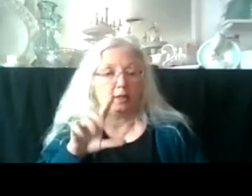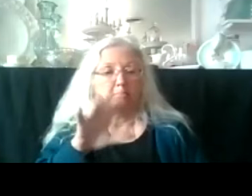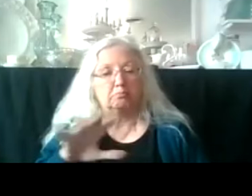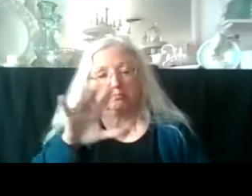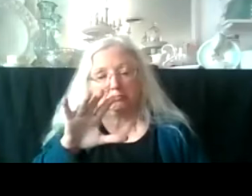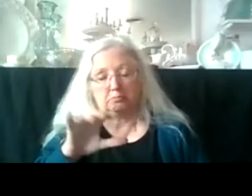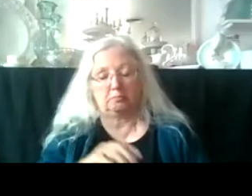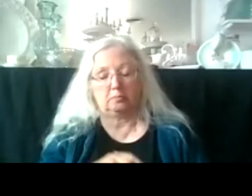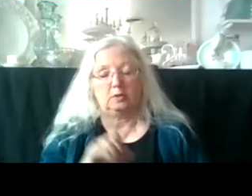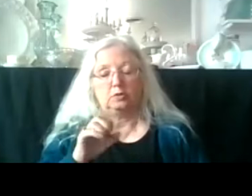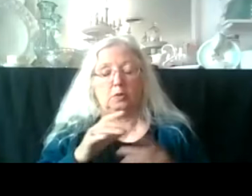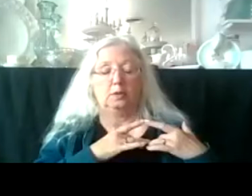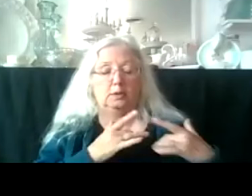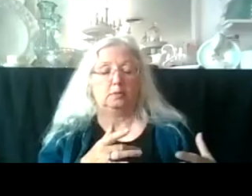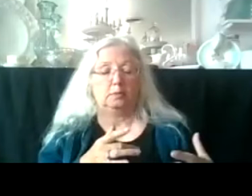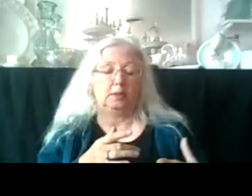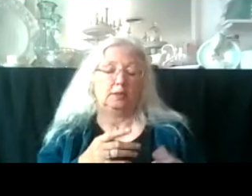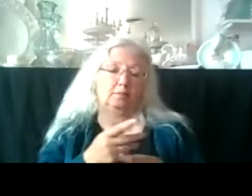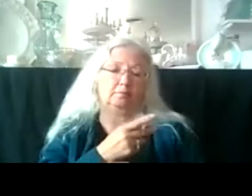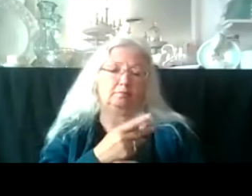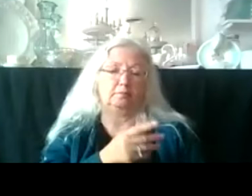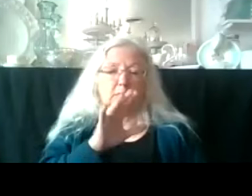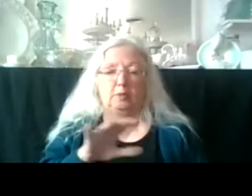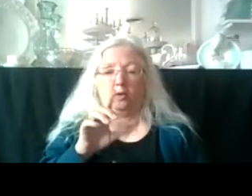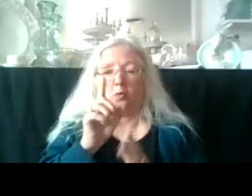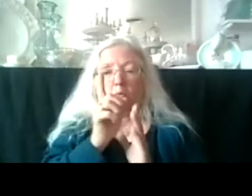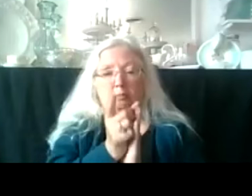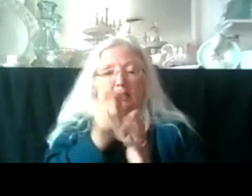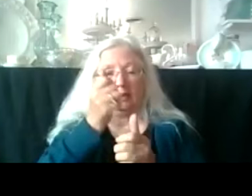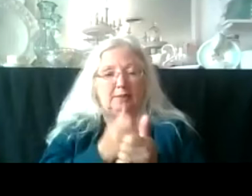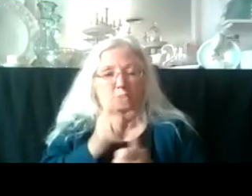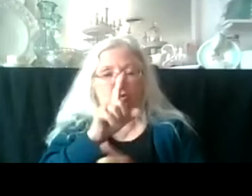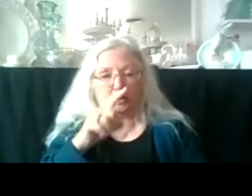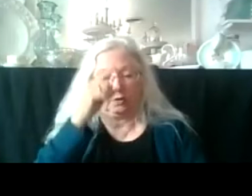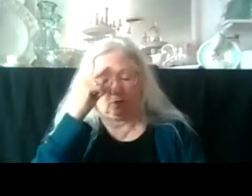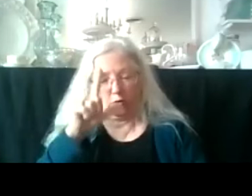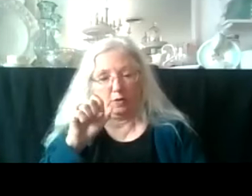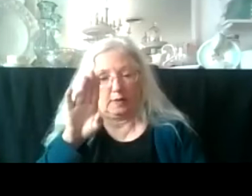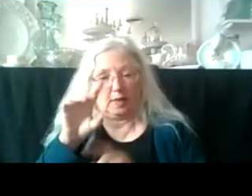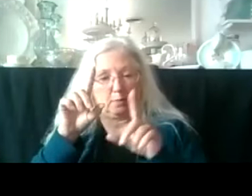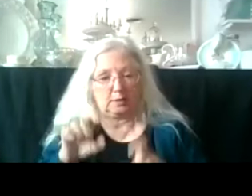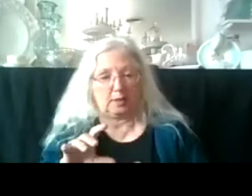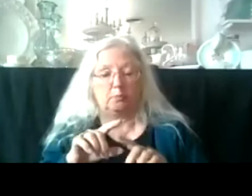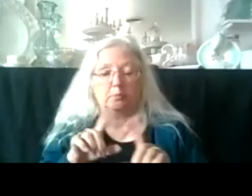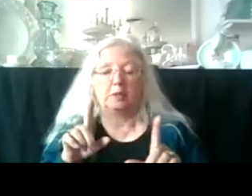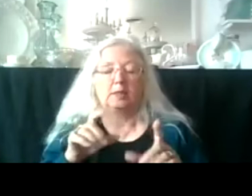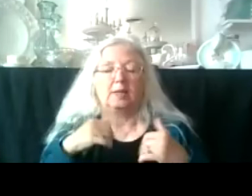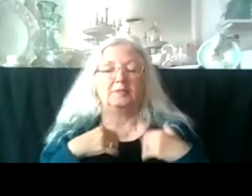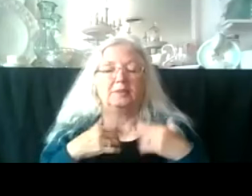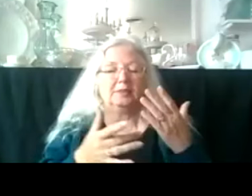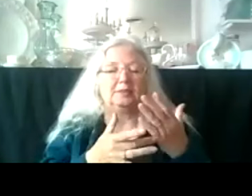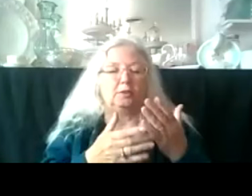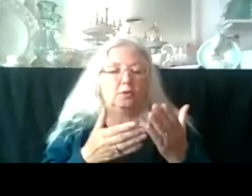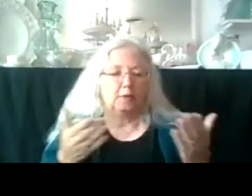range. And so typically I figure about a minute per question for the lab exams, but there is the technical things